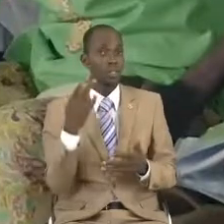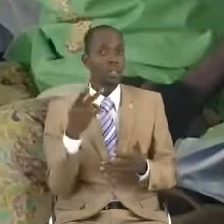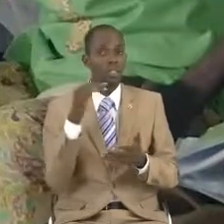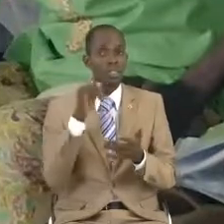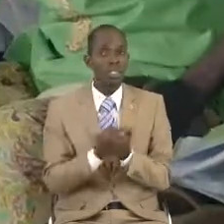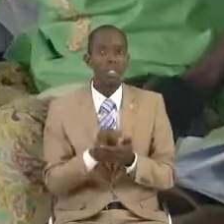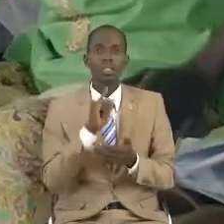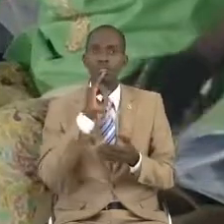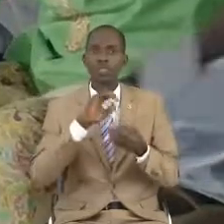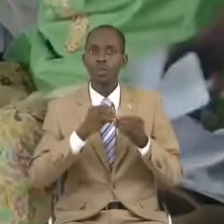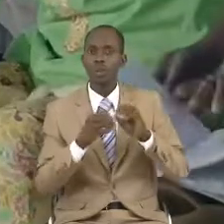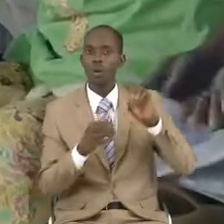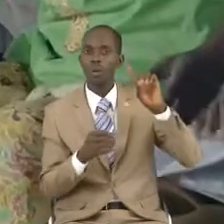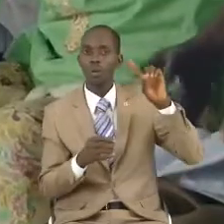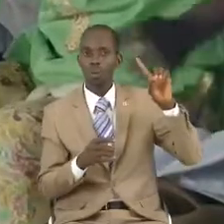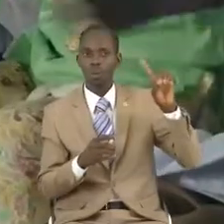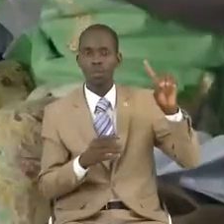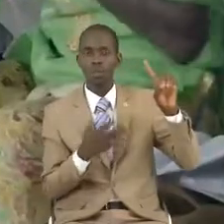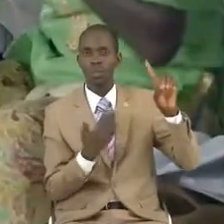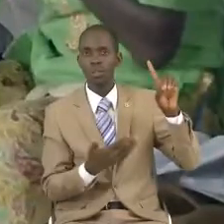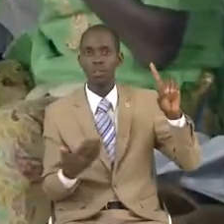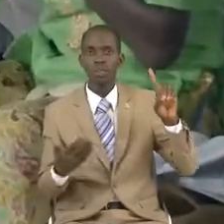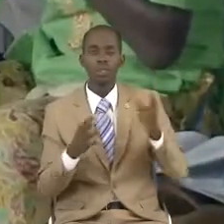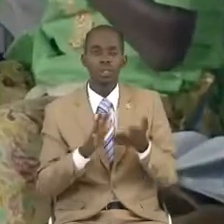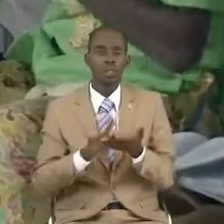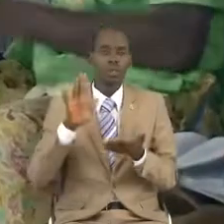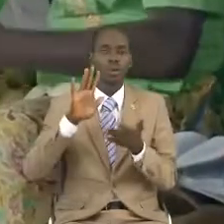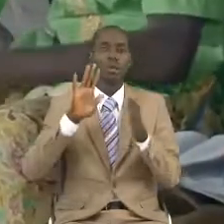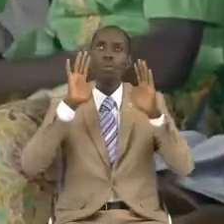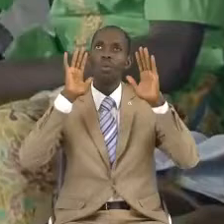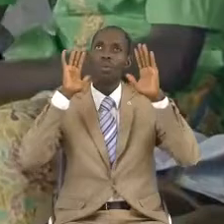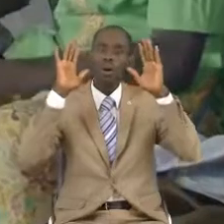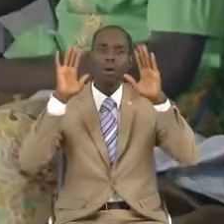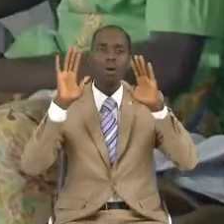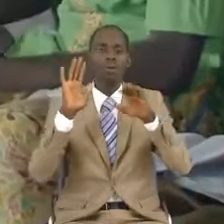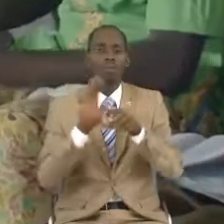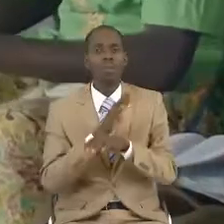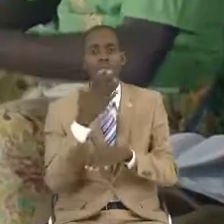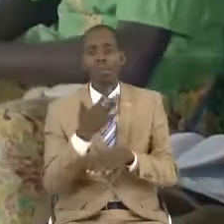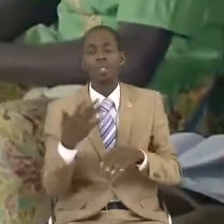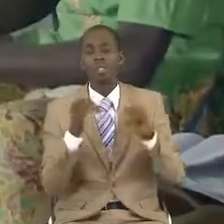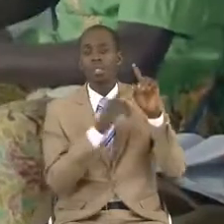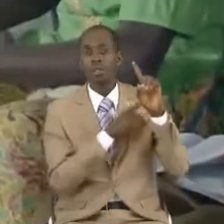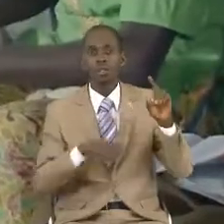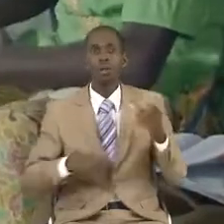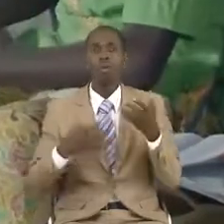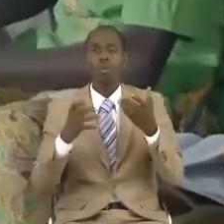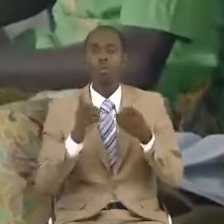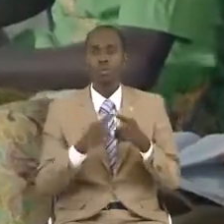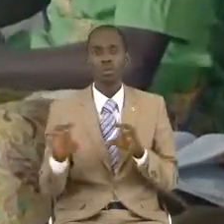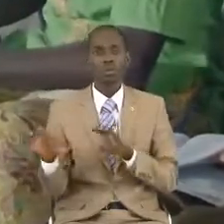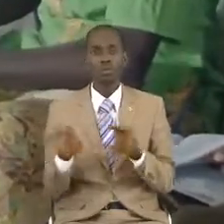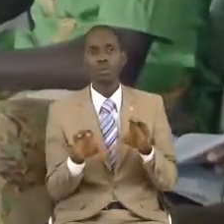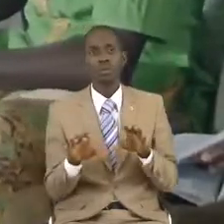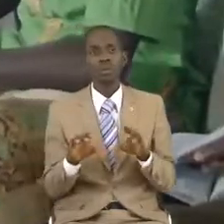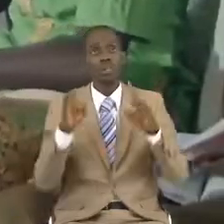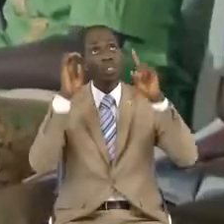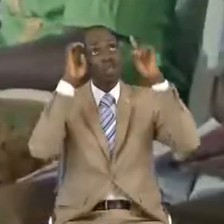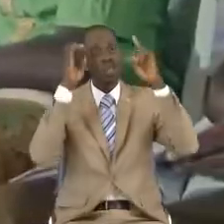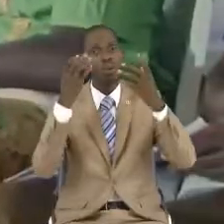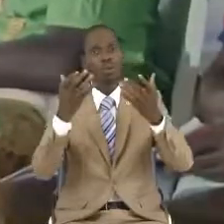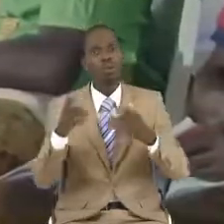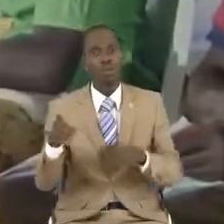one glorious wonderful scene the lord wants to do he wants you to